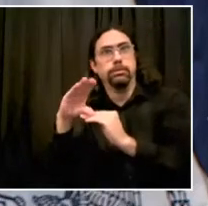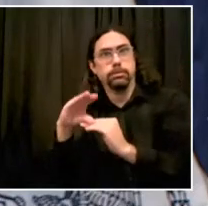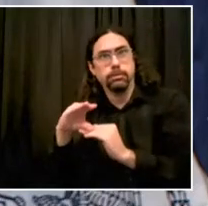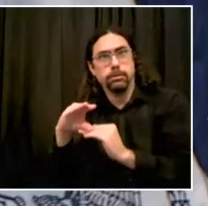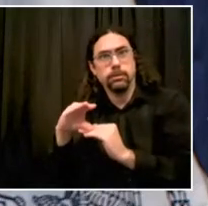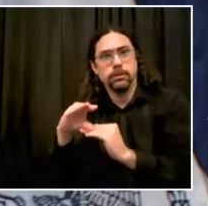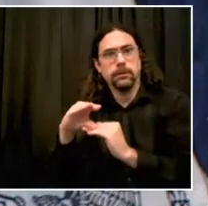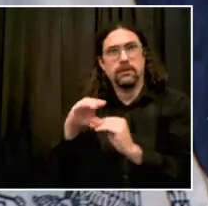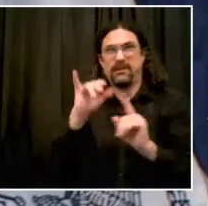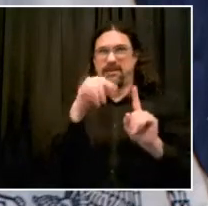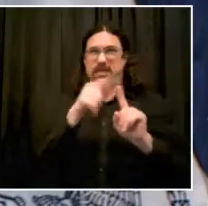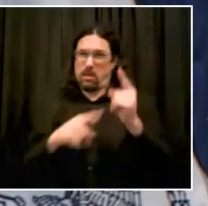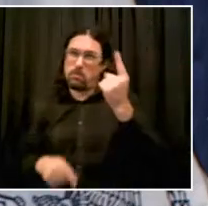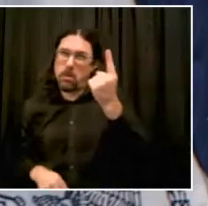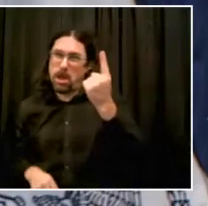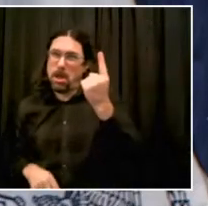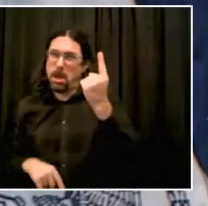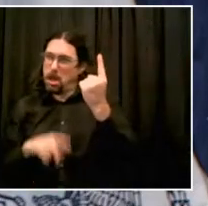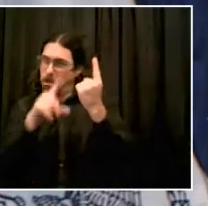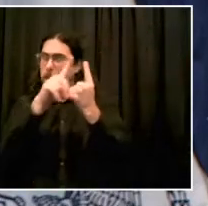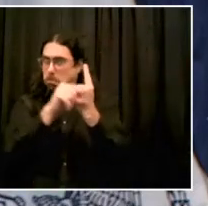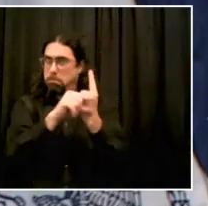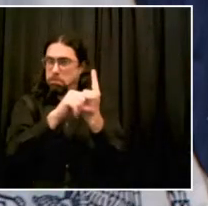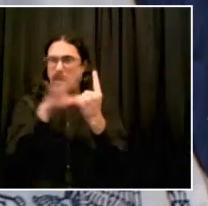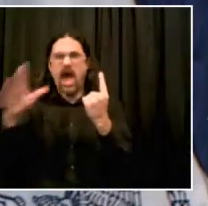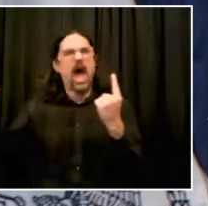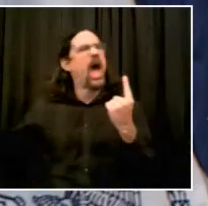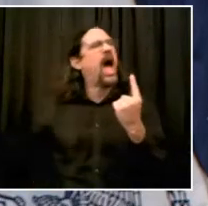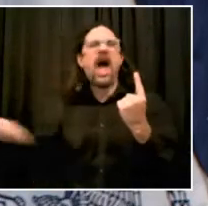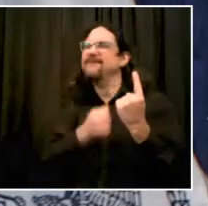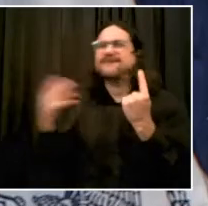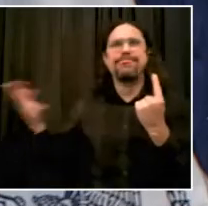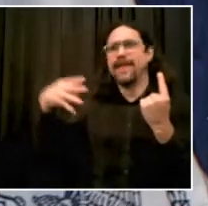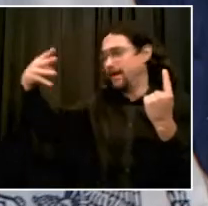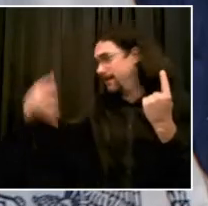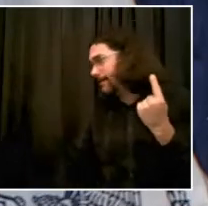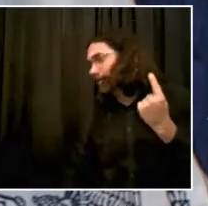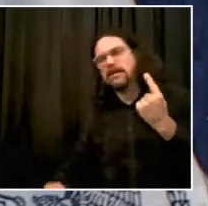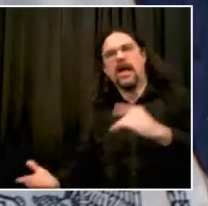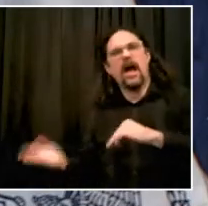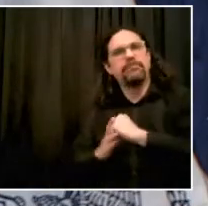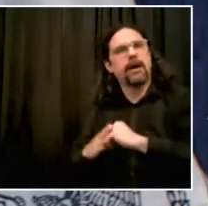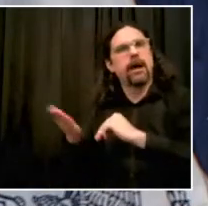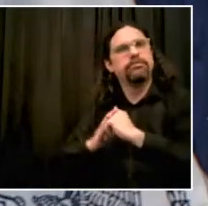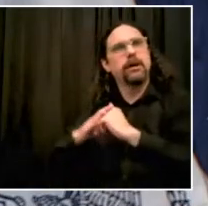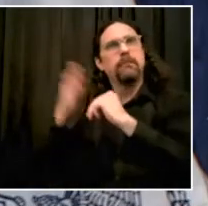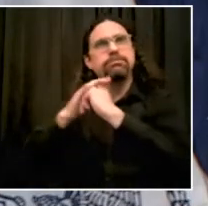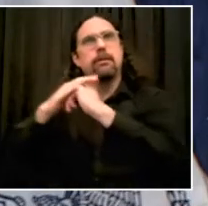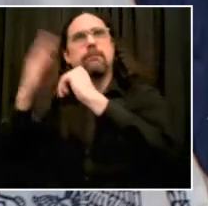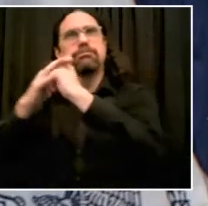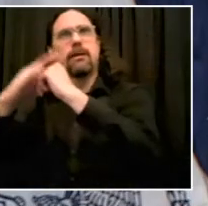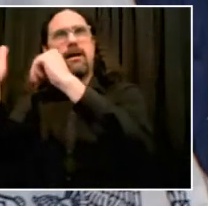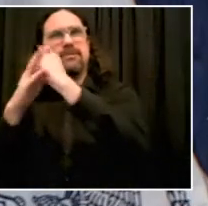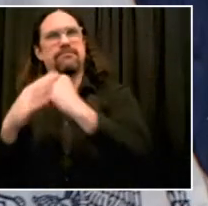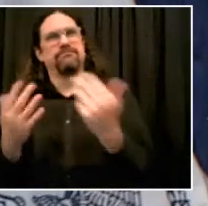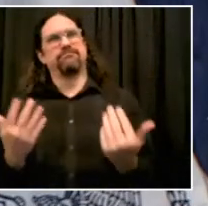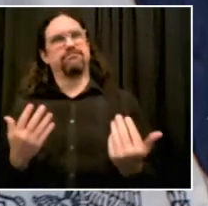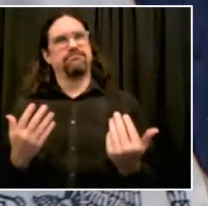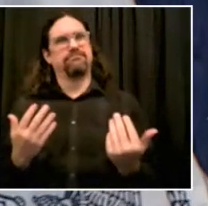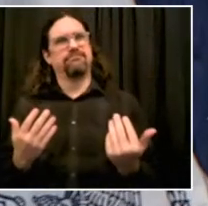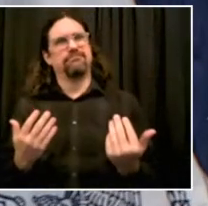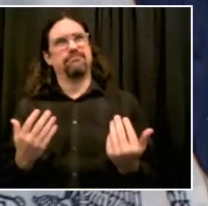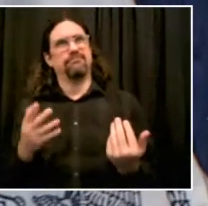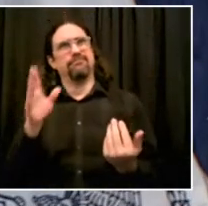this yesterday. Because of the redeployments of officers to the areas where we're seeing the biggest problems, we're starting to see the gun arrests come